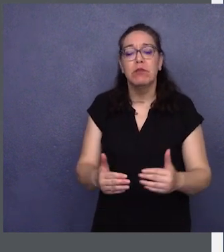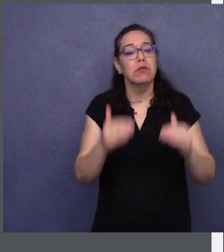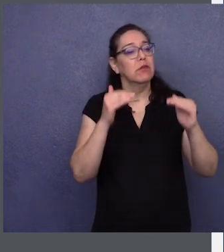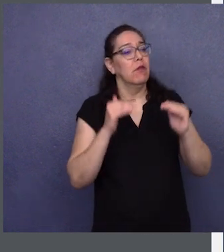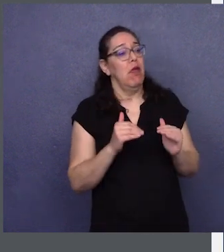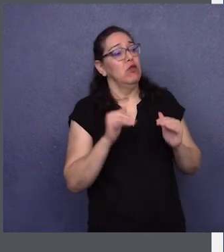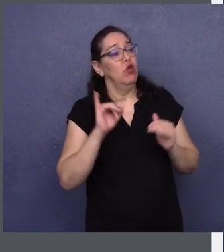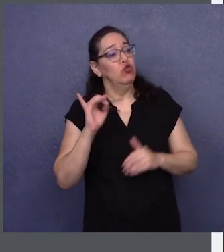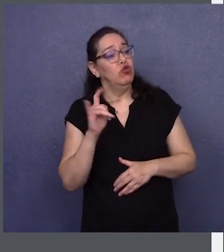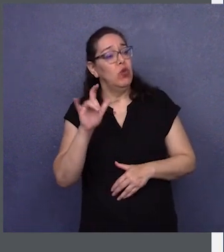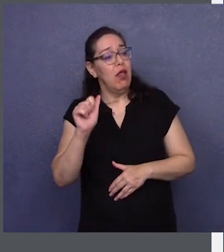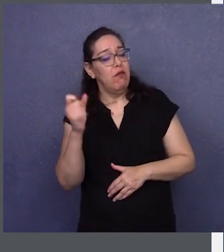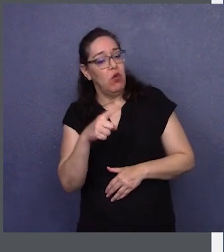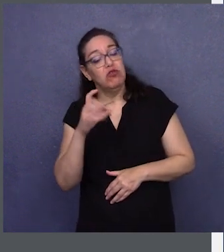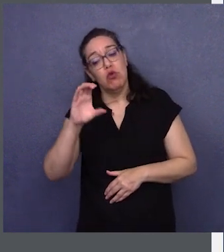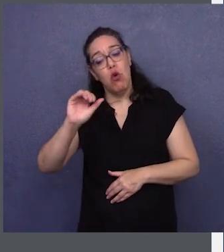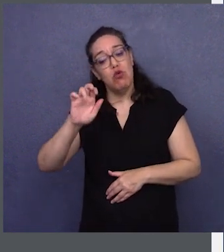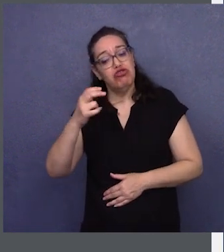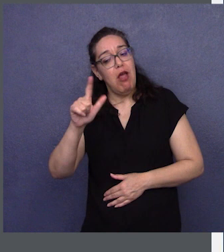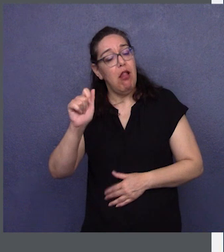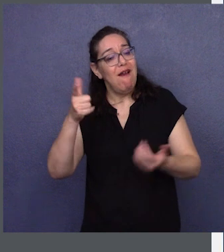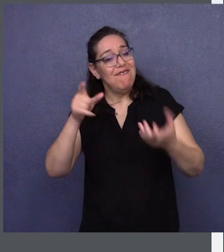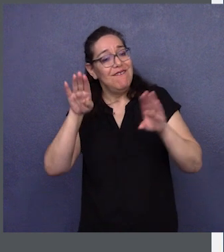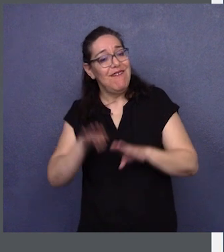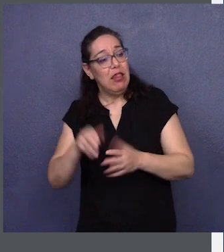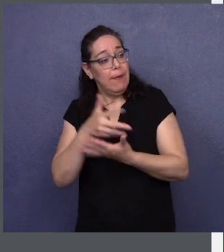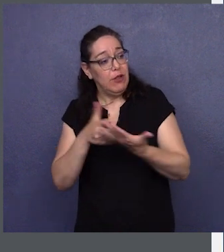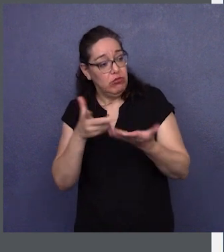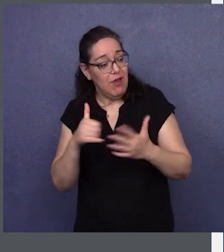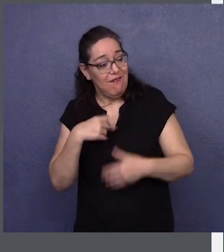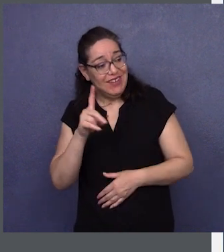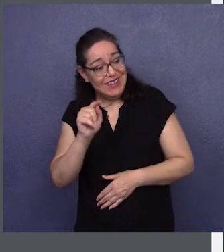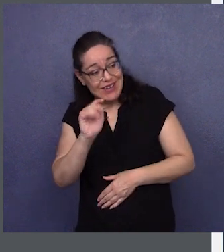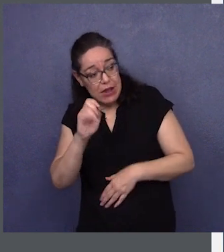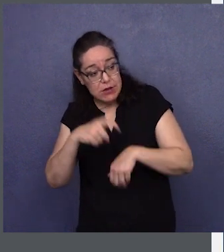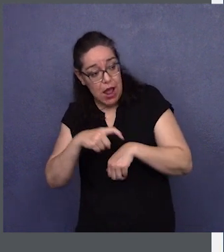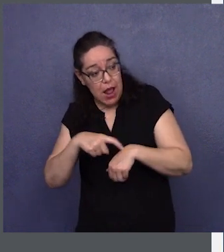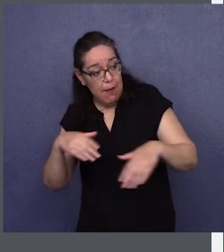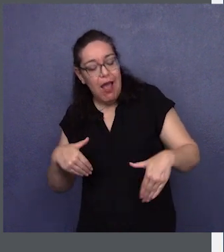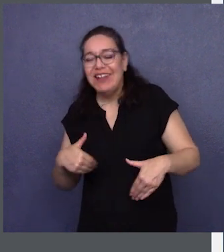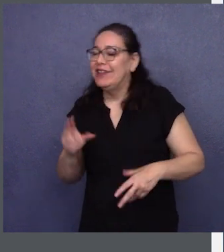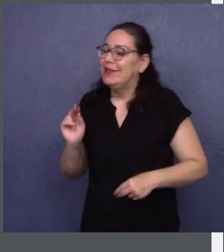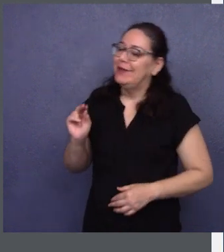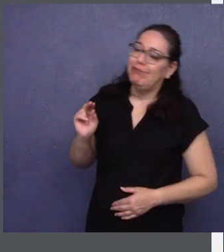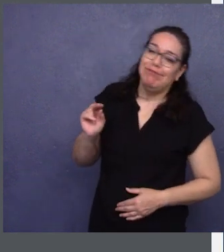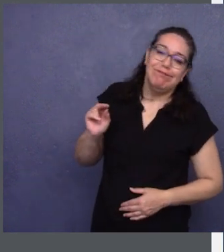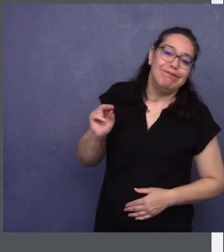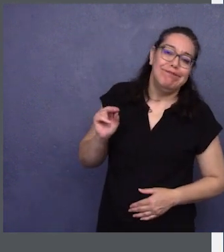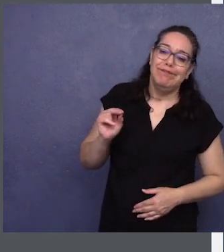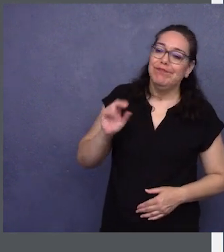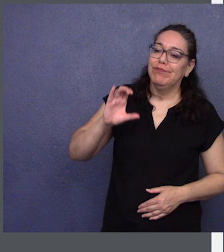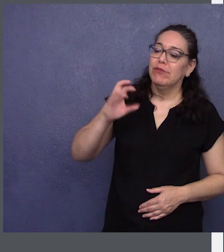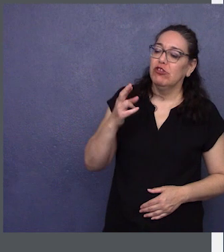So Julia has a question. Coachella Valley Mixer. Do we have a date and time yet? No.